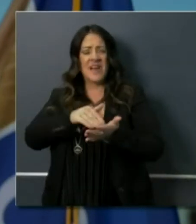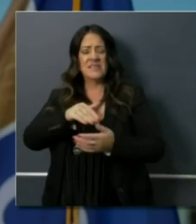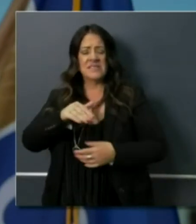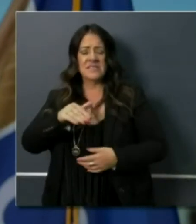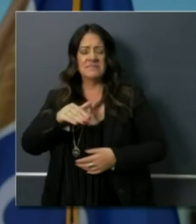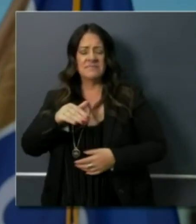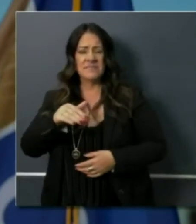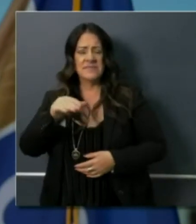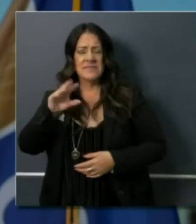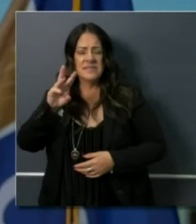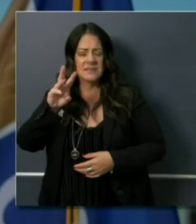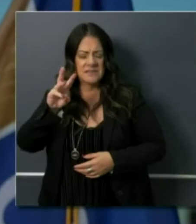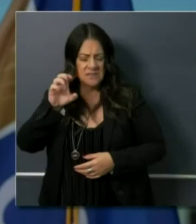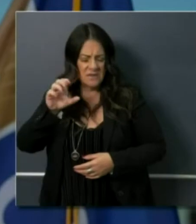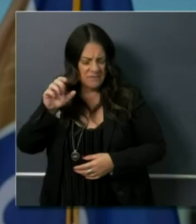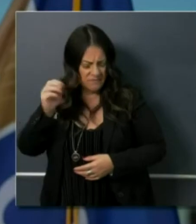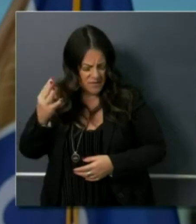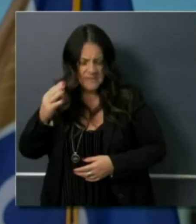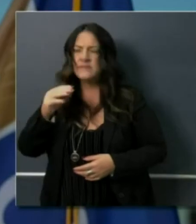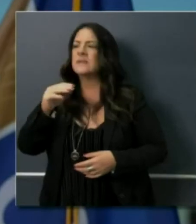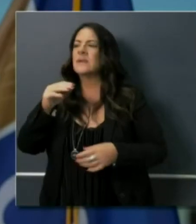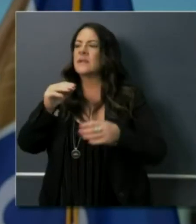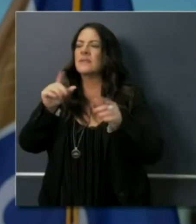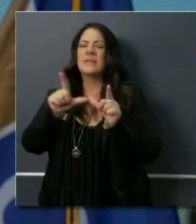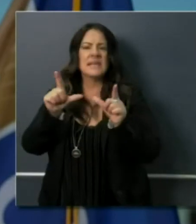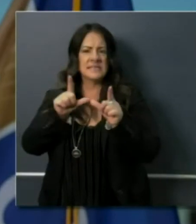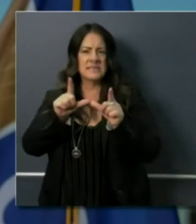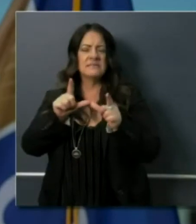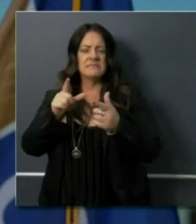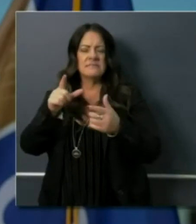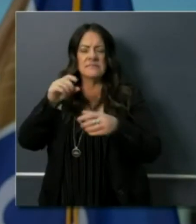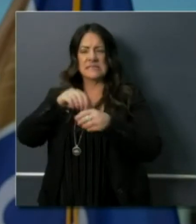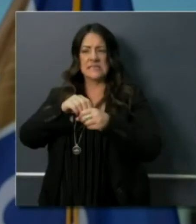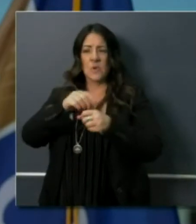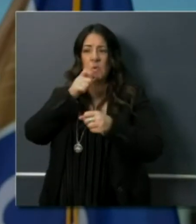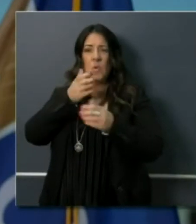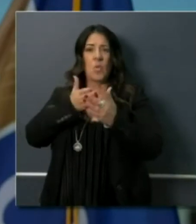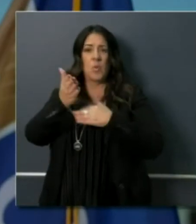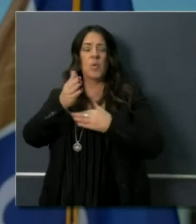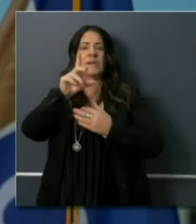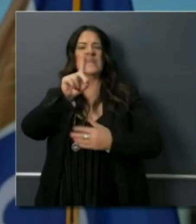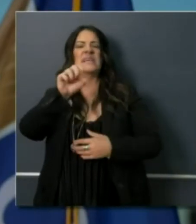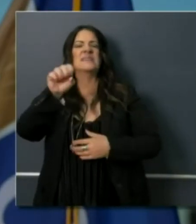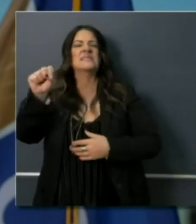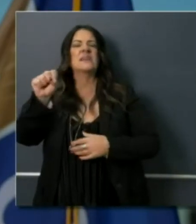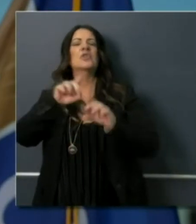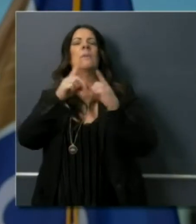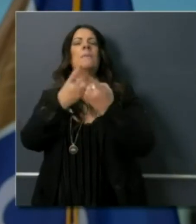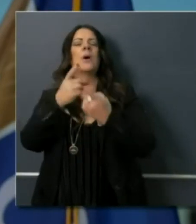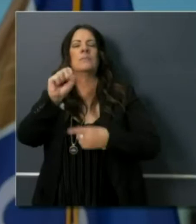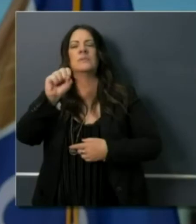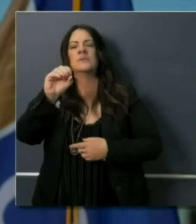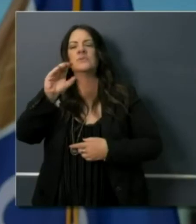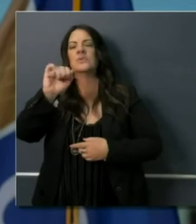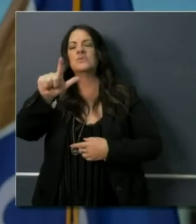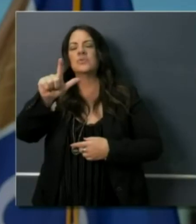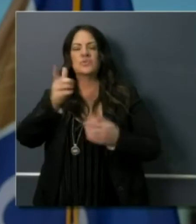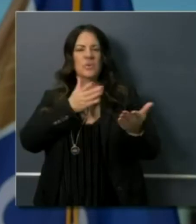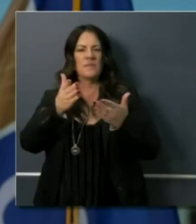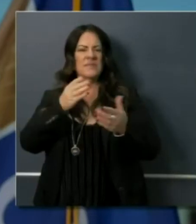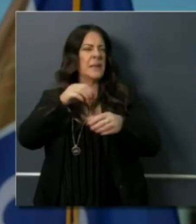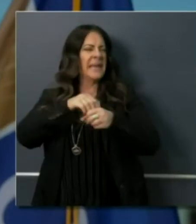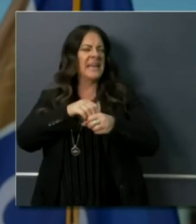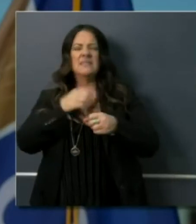7,461 facilities that we also license through the Department of Social Services. These are those small homes,